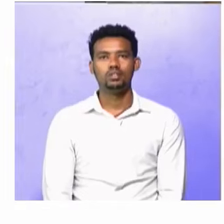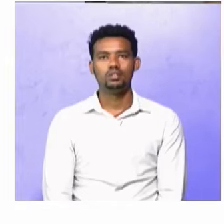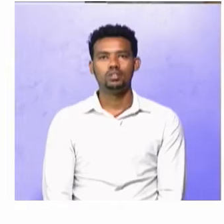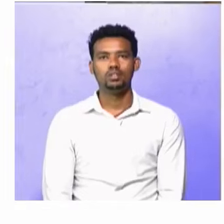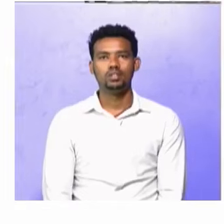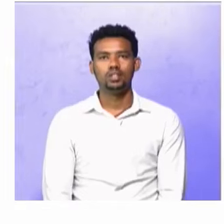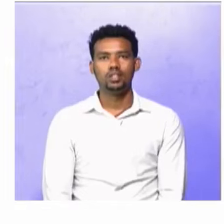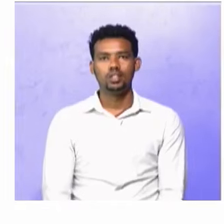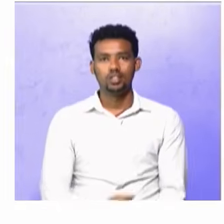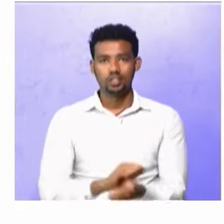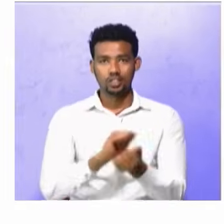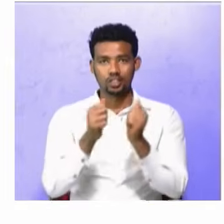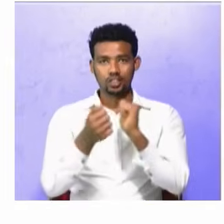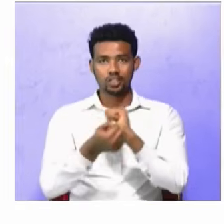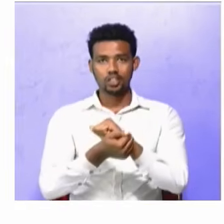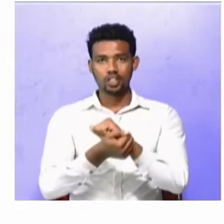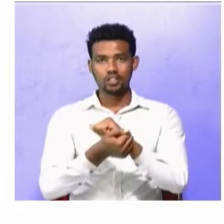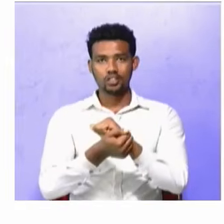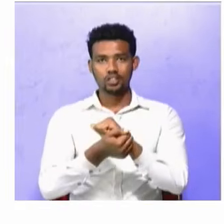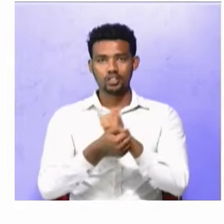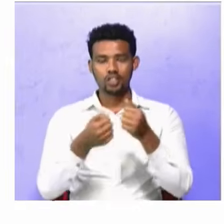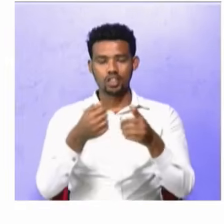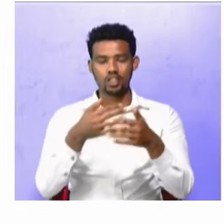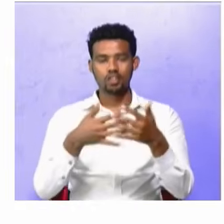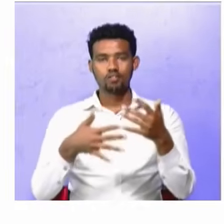the following